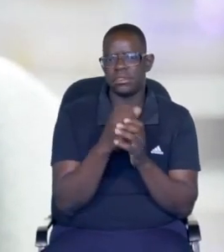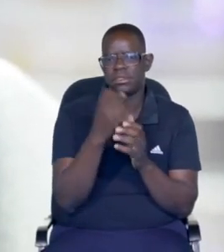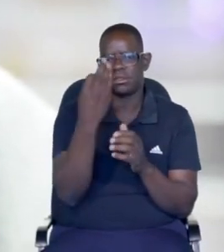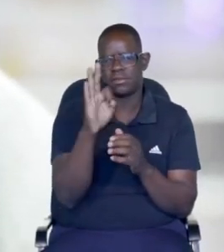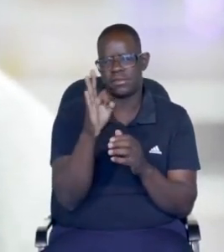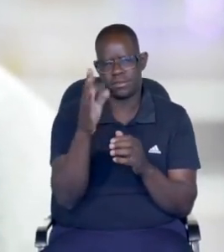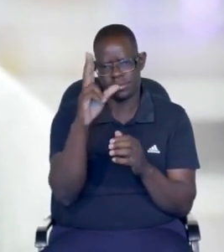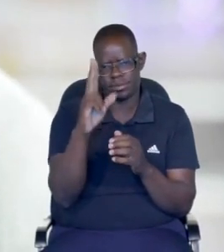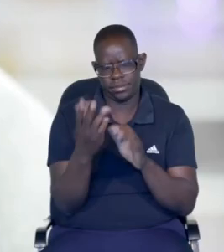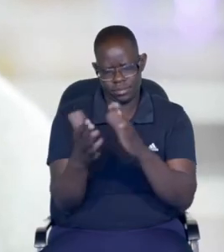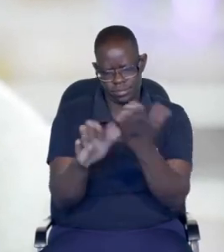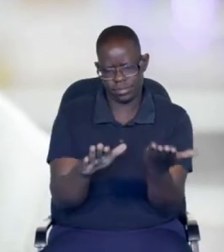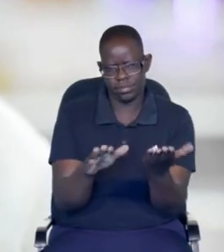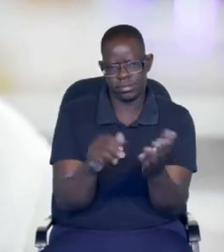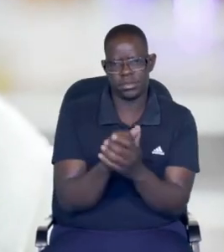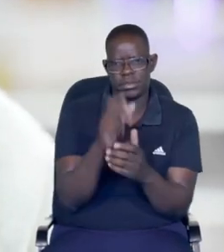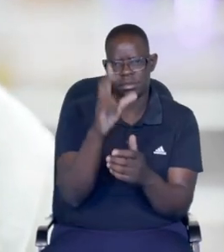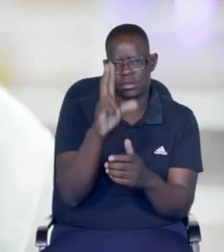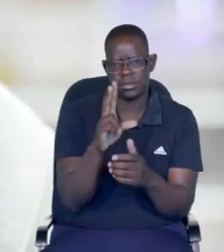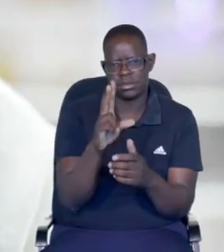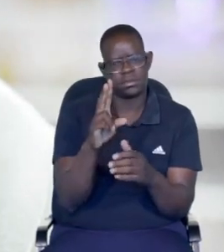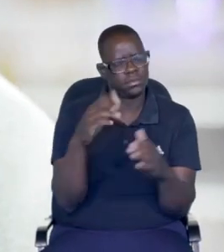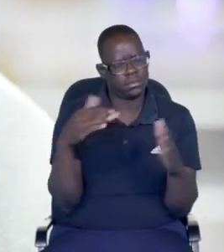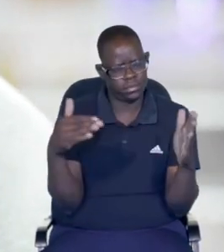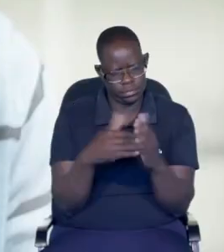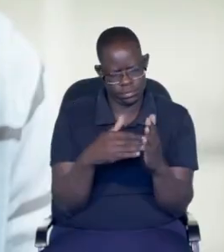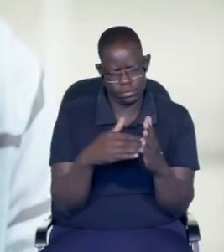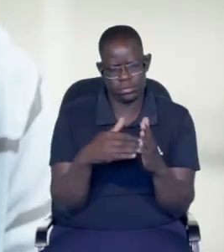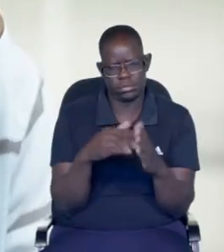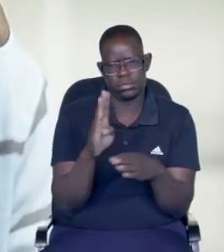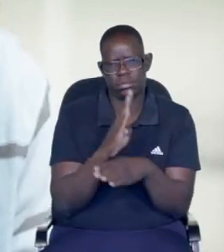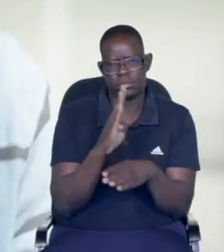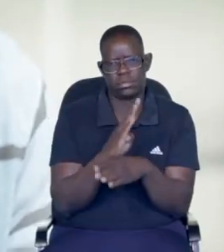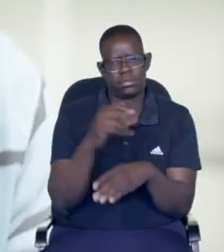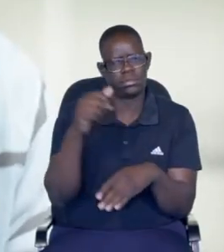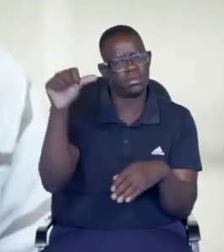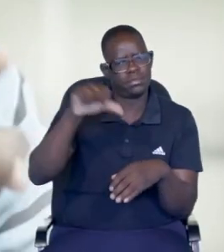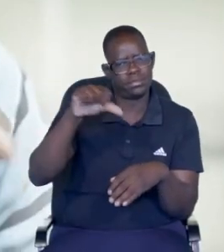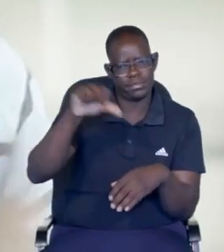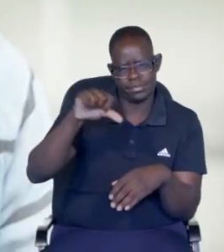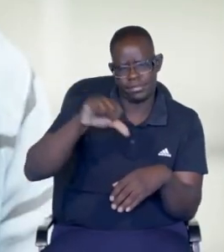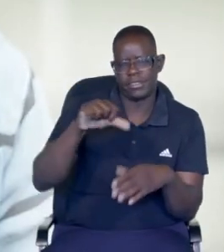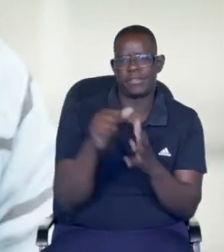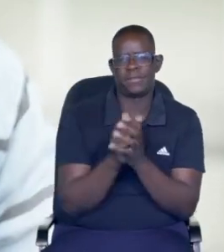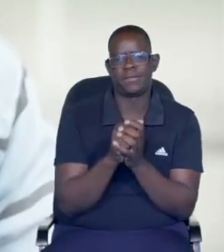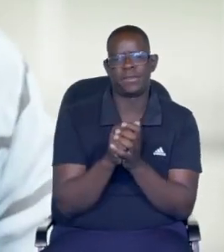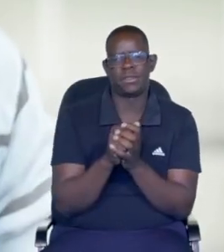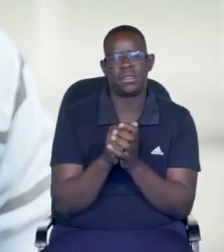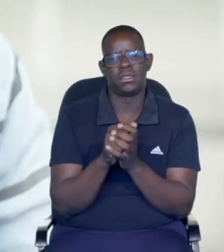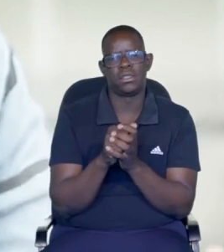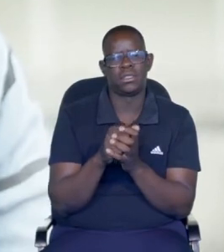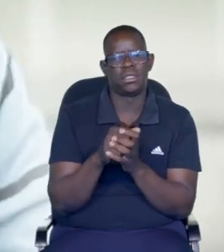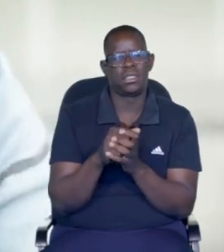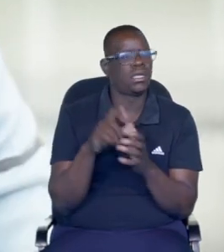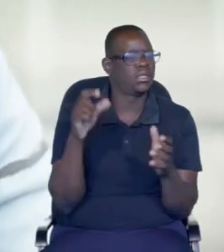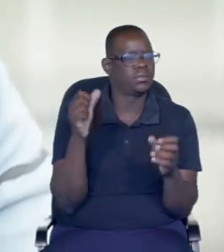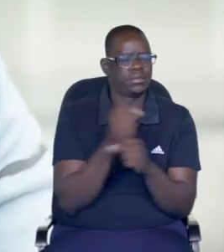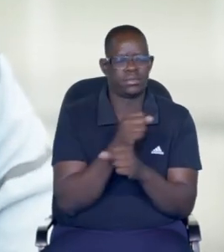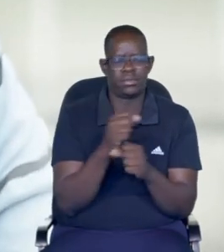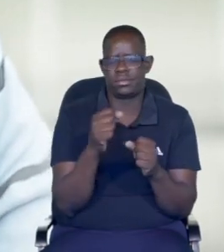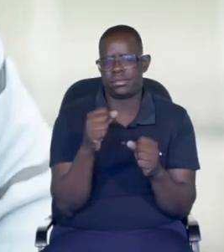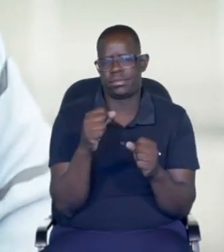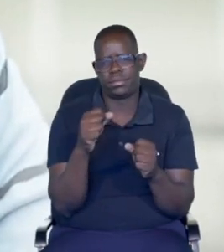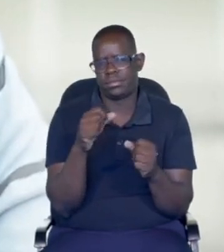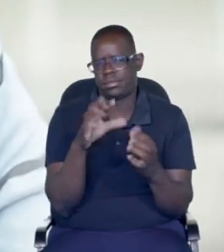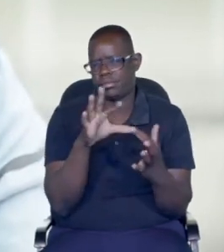dies or becomes insolvent, then the business comes to an end. Bad, totally bad. I would definitely not opt for sole trading